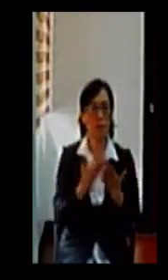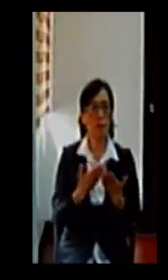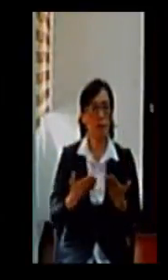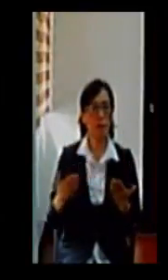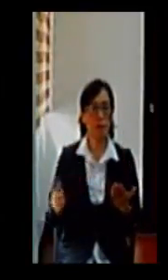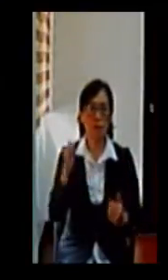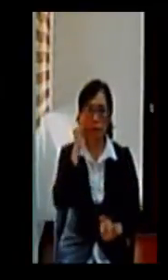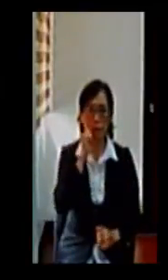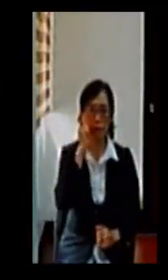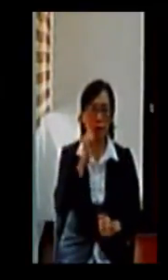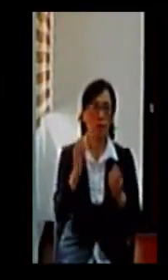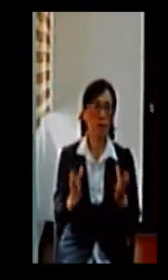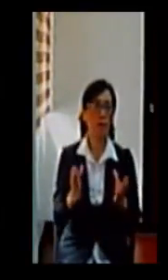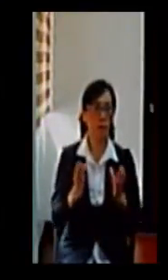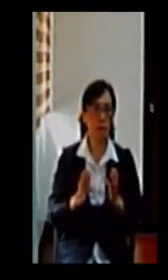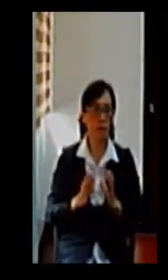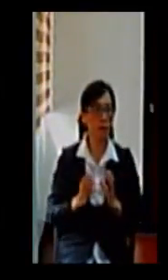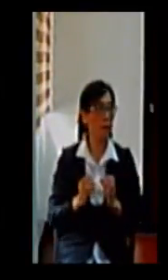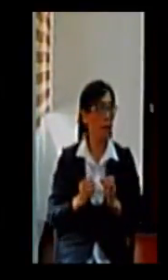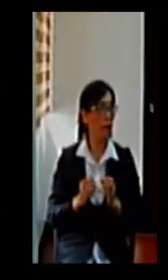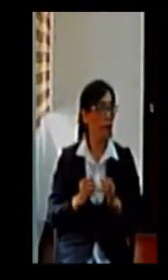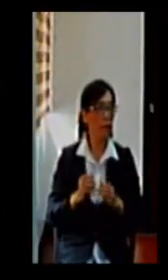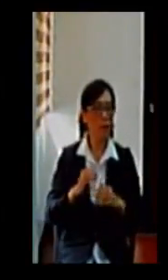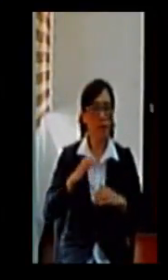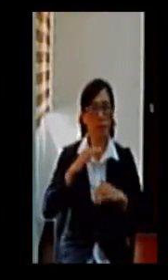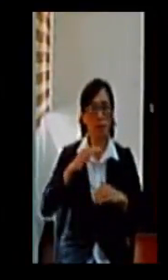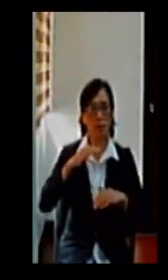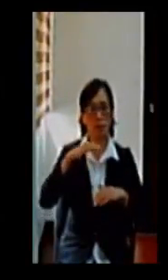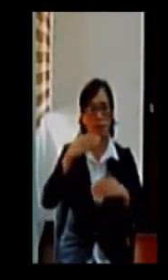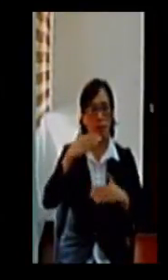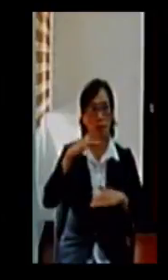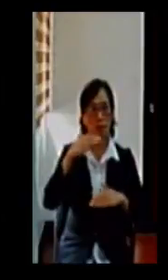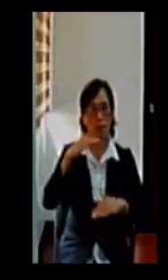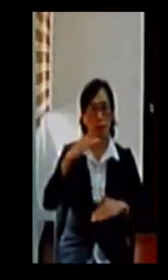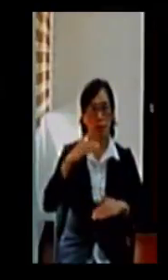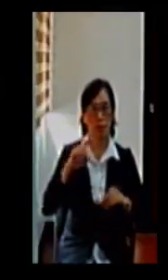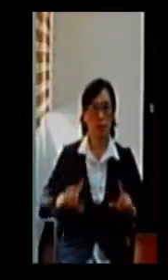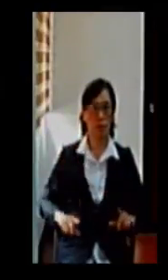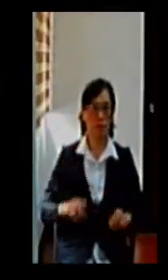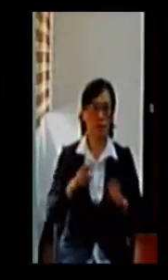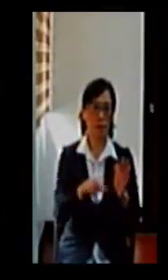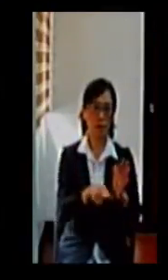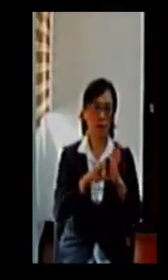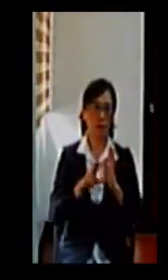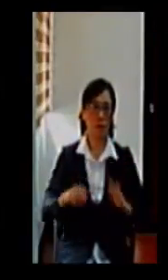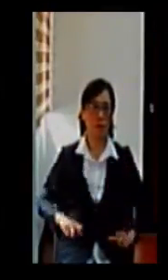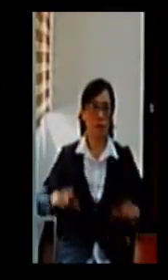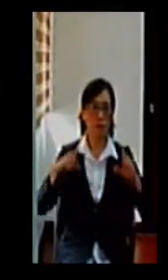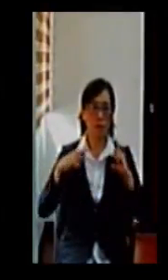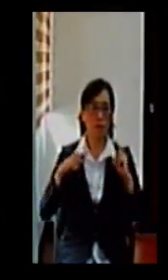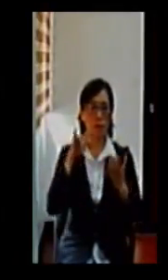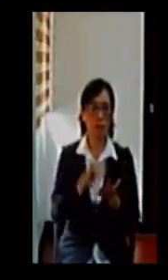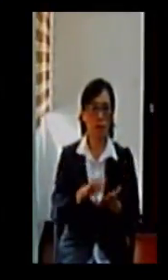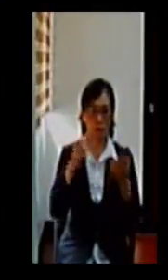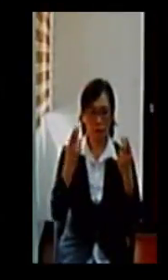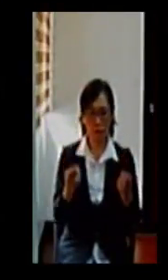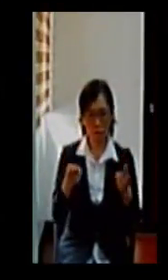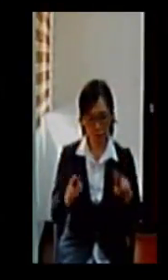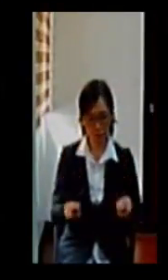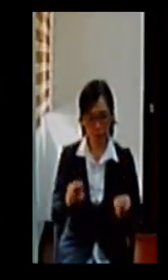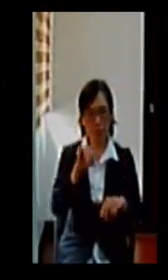always want an optimum level of environment for you to live. That is what is happening in